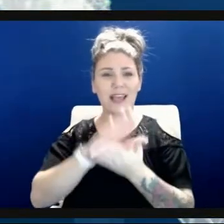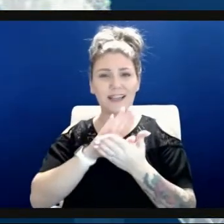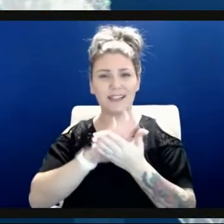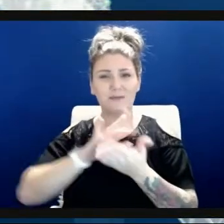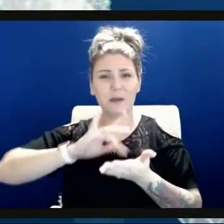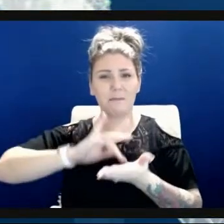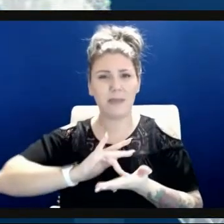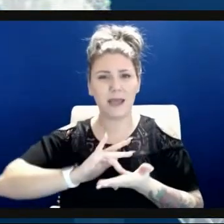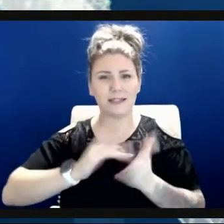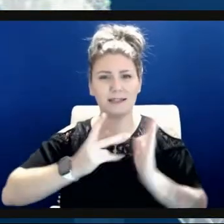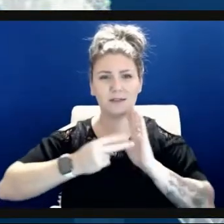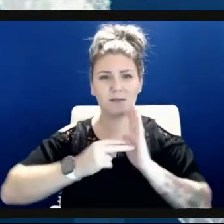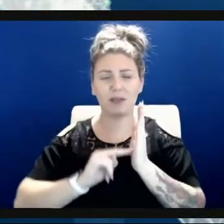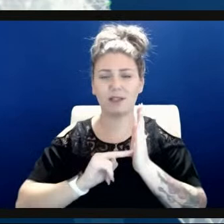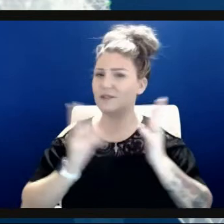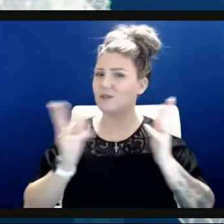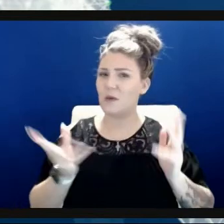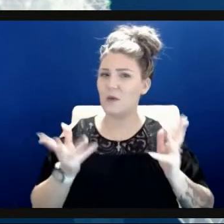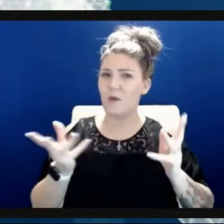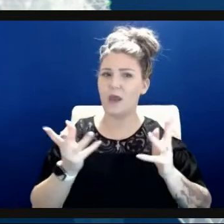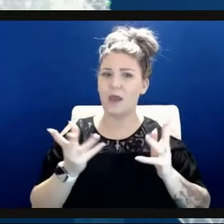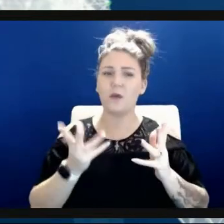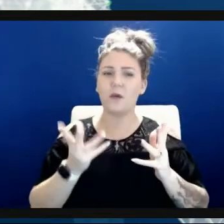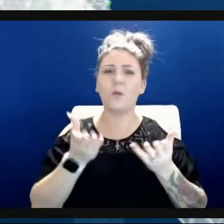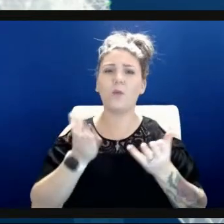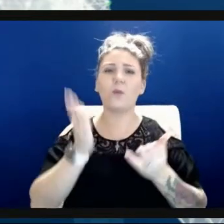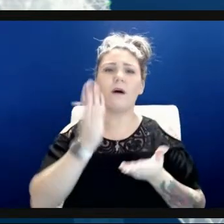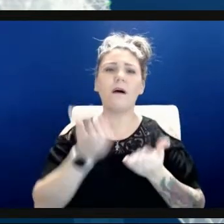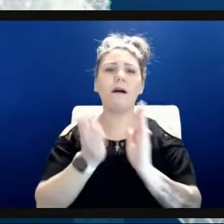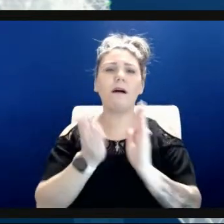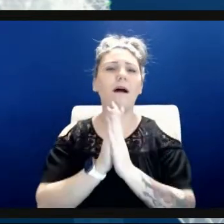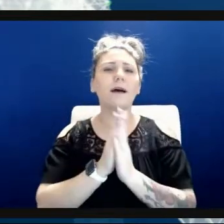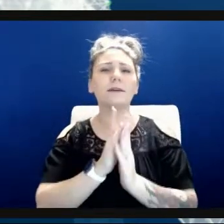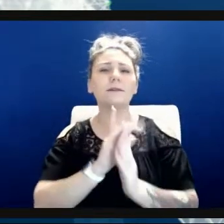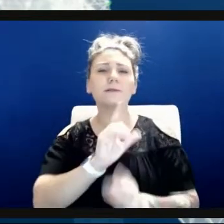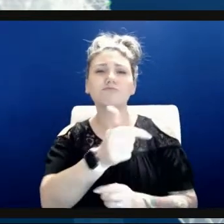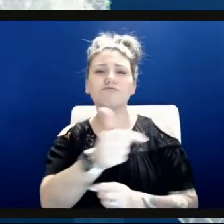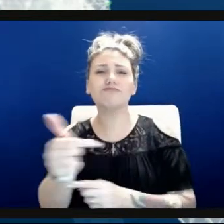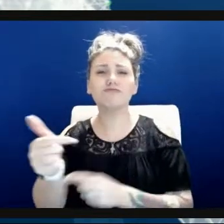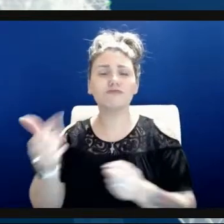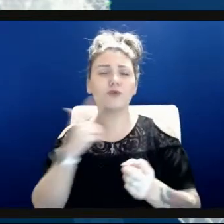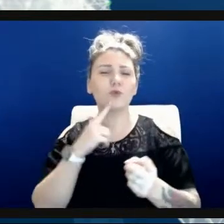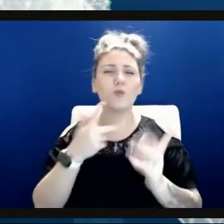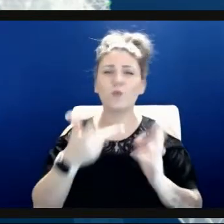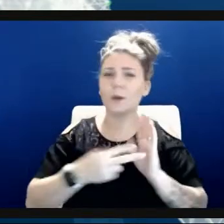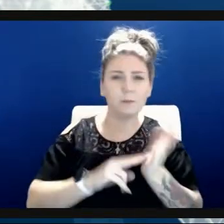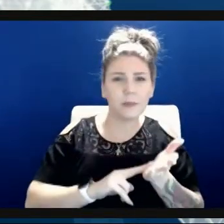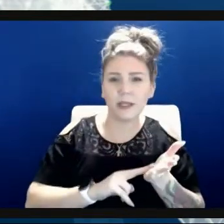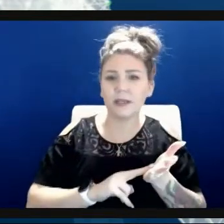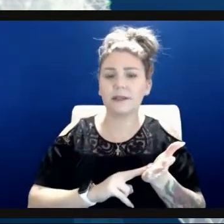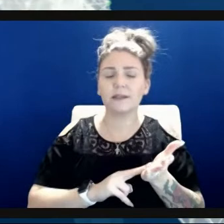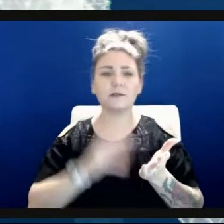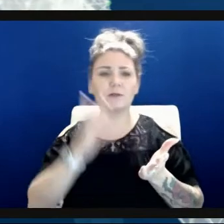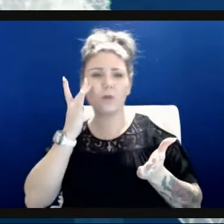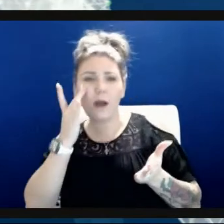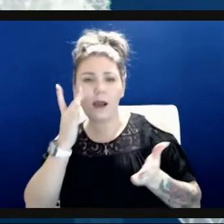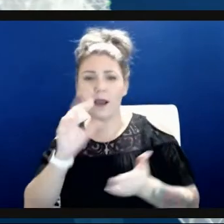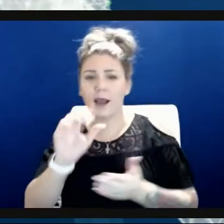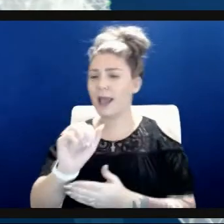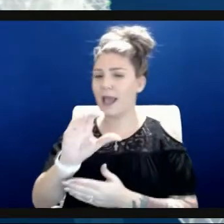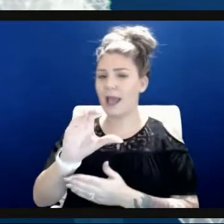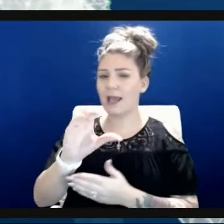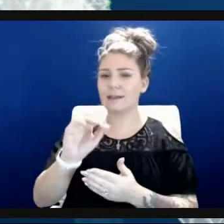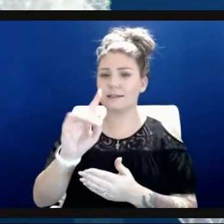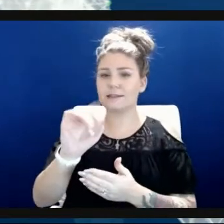to ask every one of our panel to briefly explain what that means to them, why they chose academic medicine, and share their background in